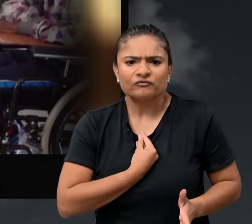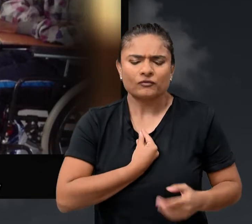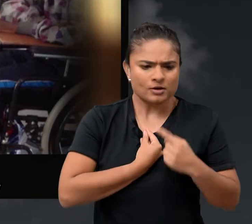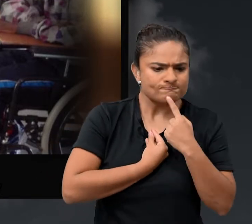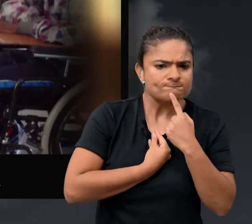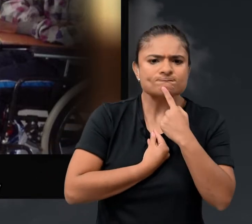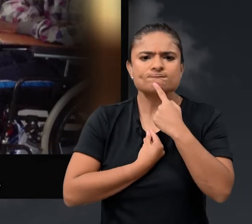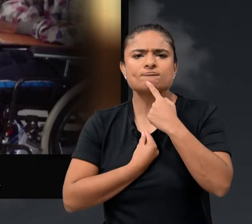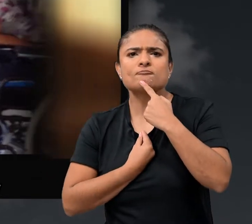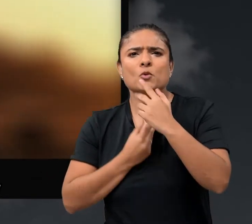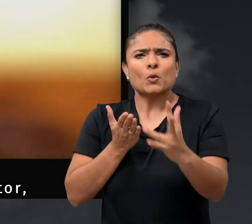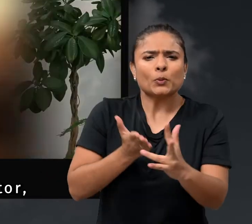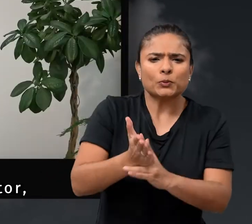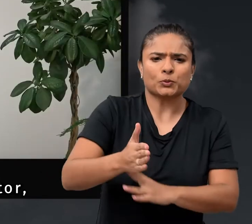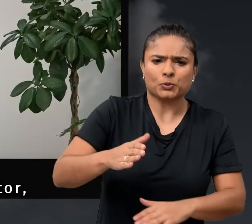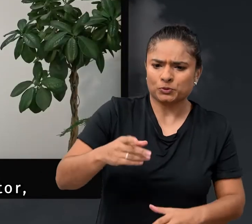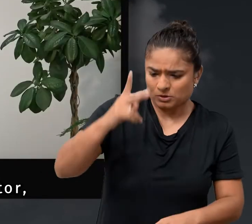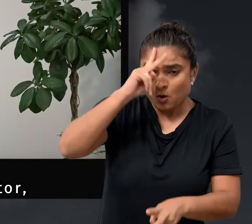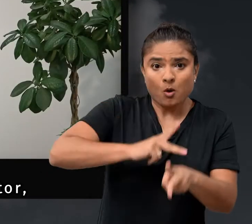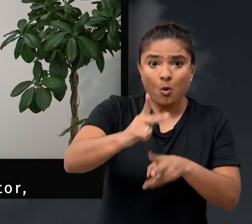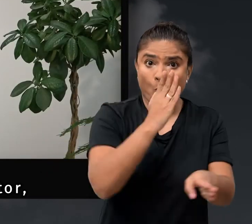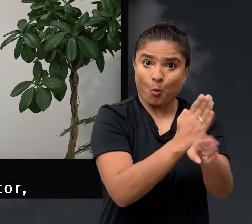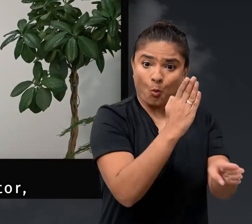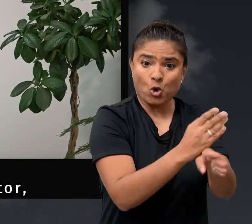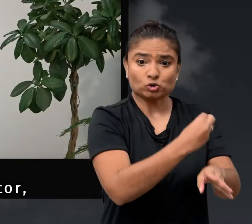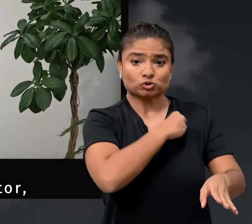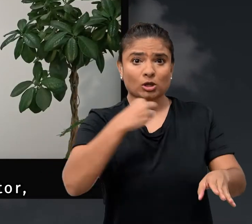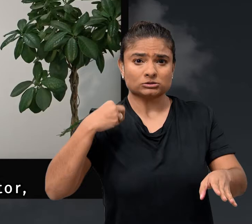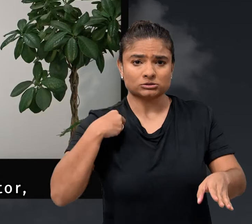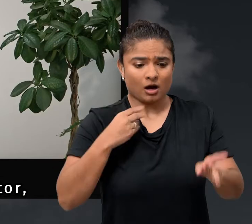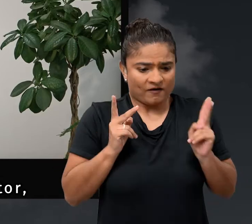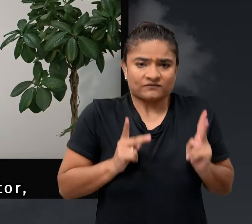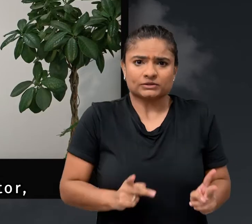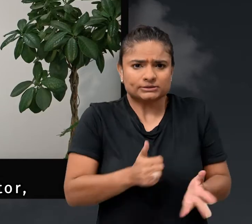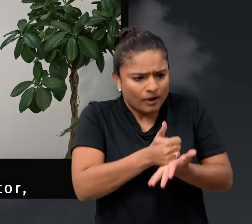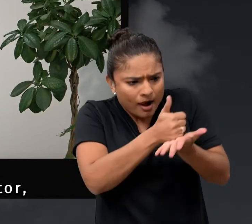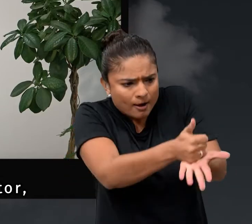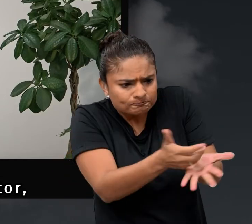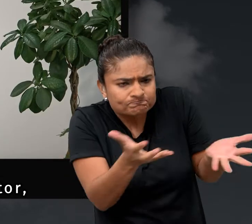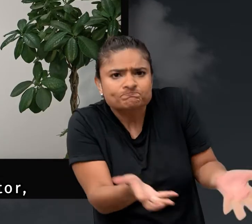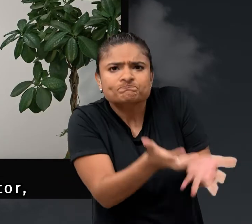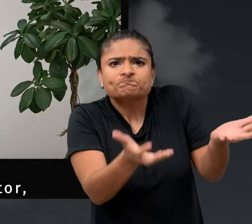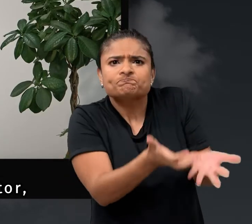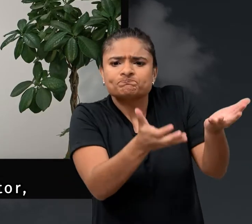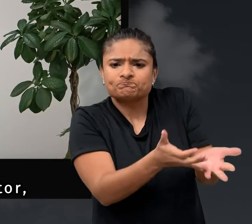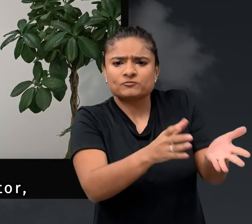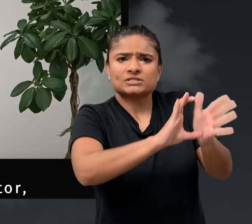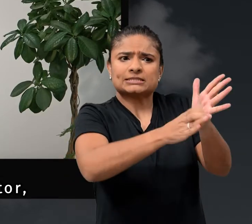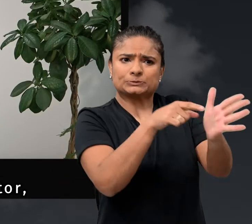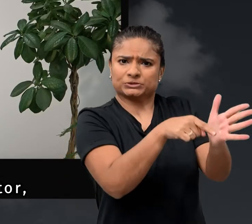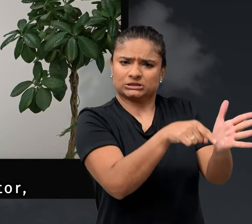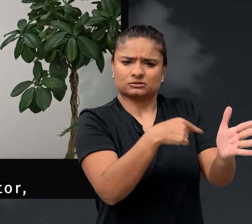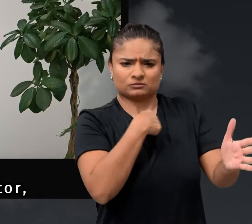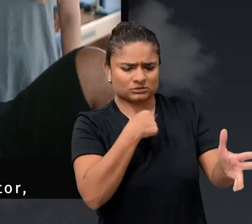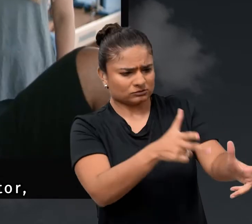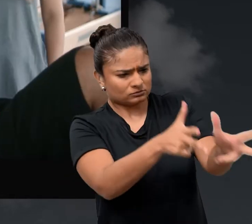having disability and through my professional experience as a physical